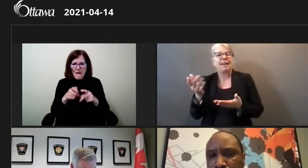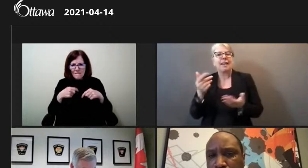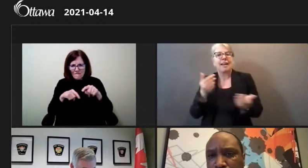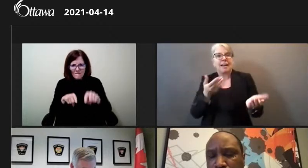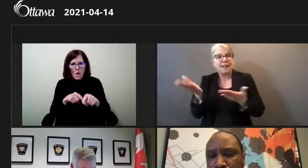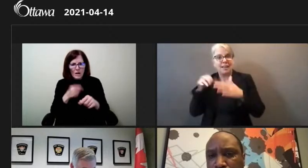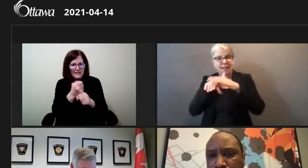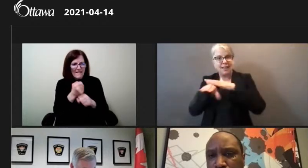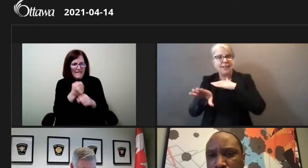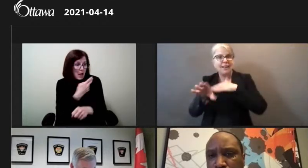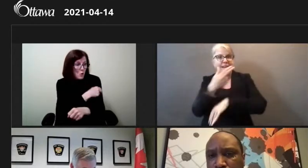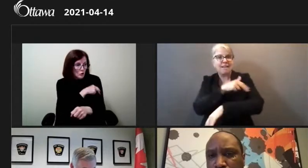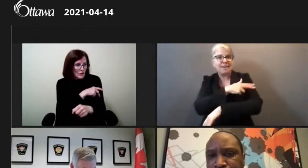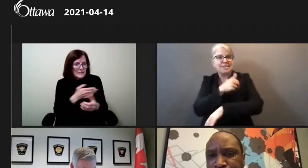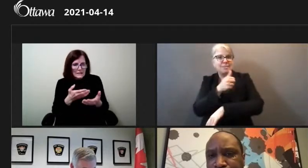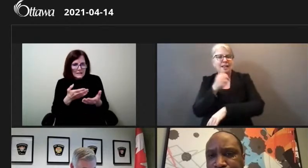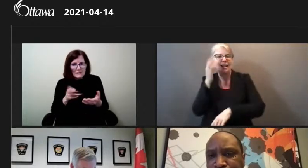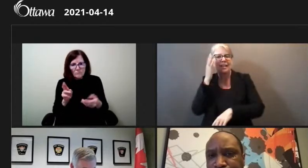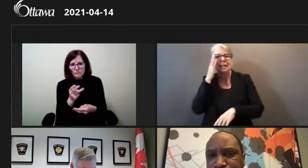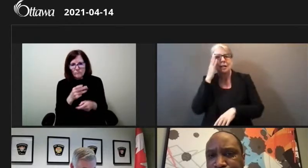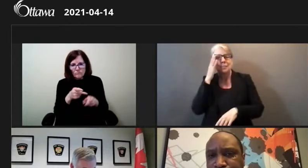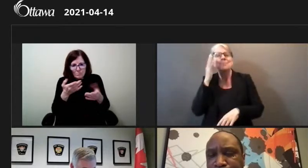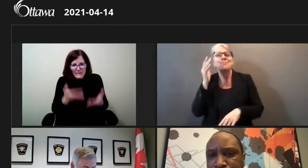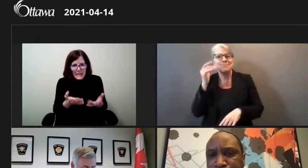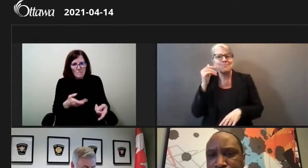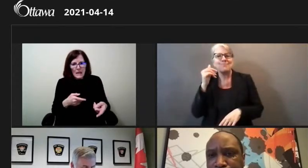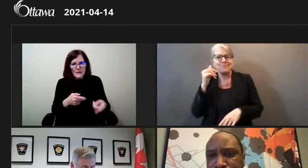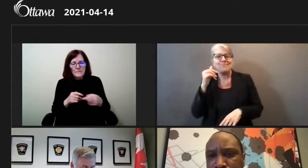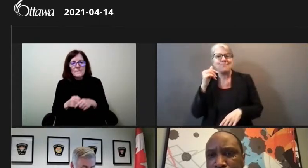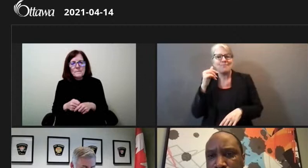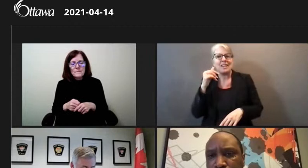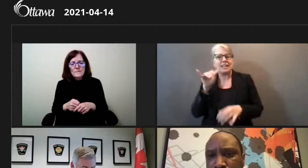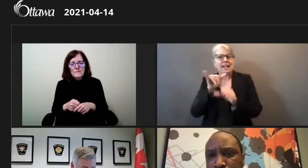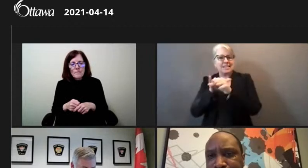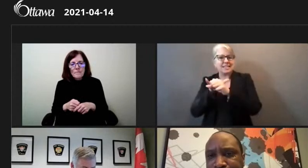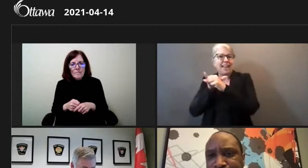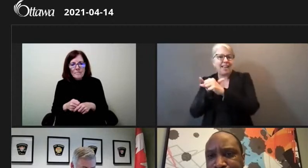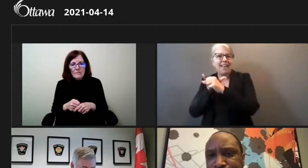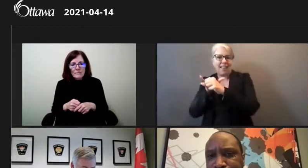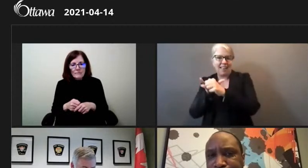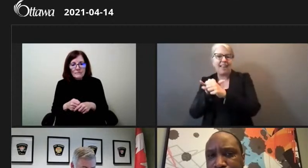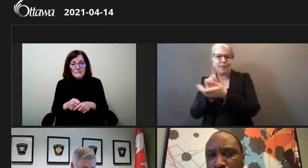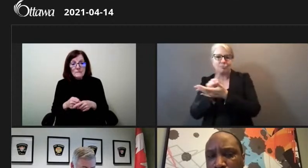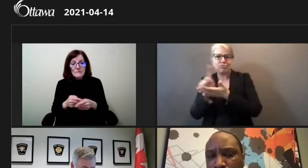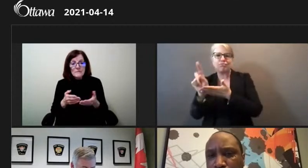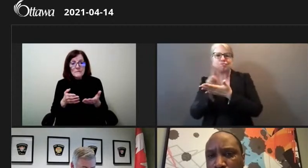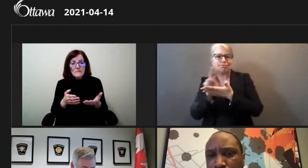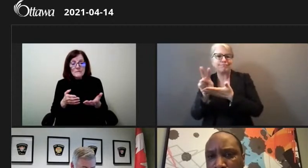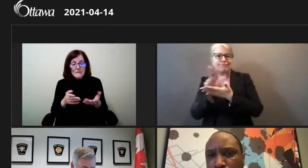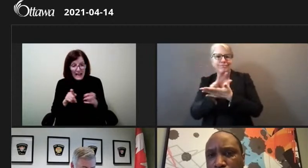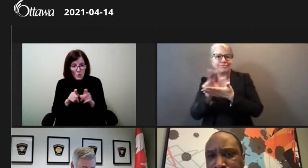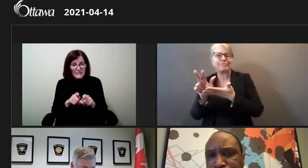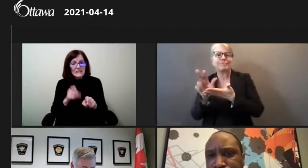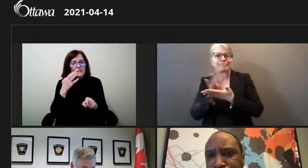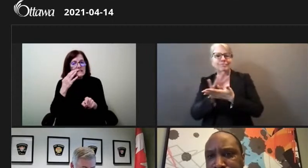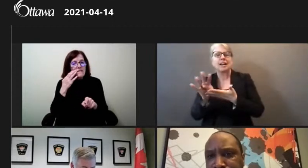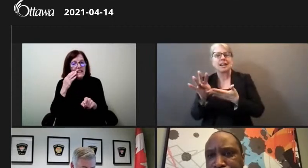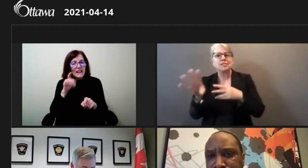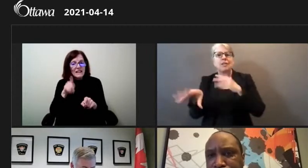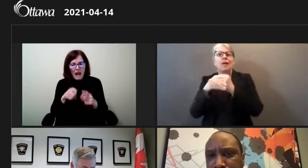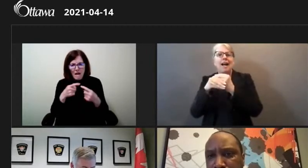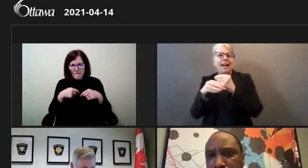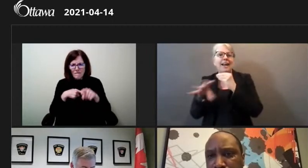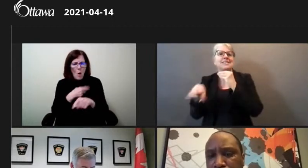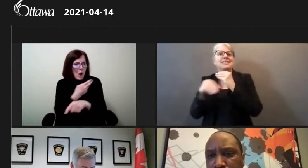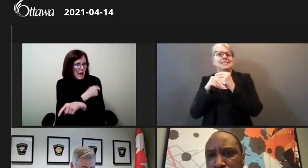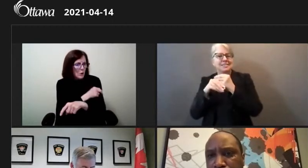into hospital, they have long lengths of stay. They're often there for weeks. So it just adds 10 and 20 and 30. So it